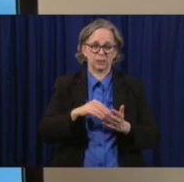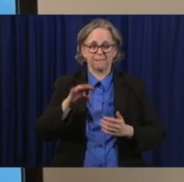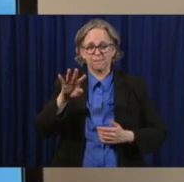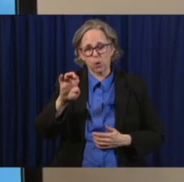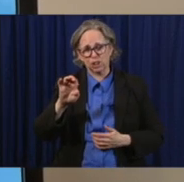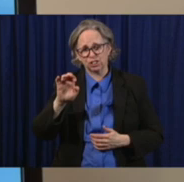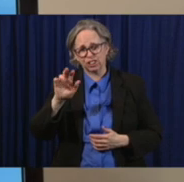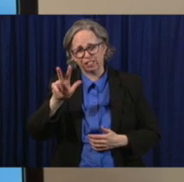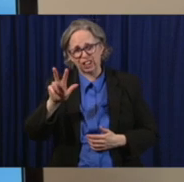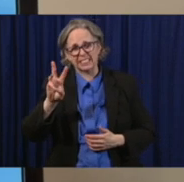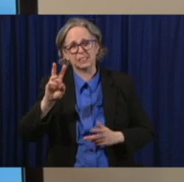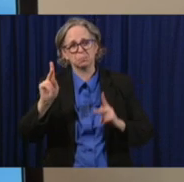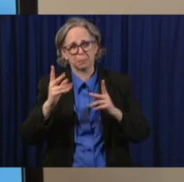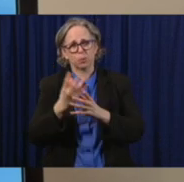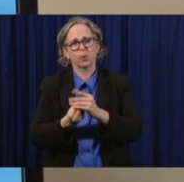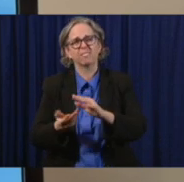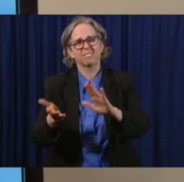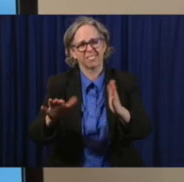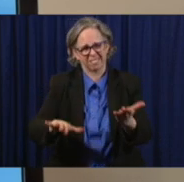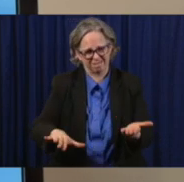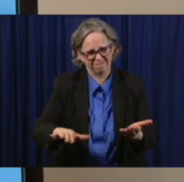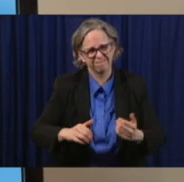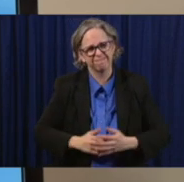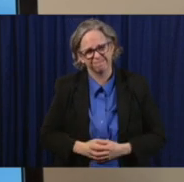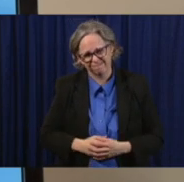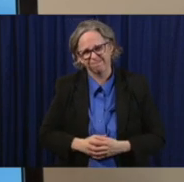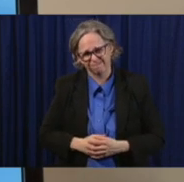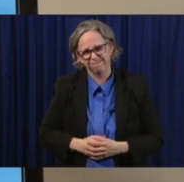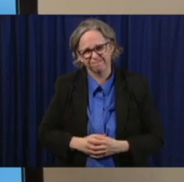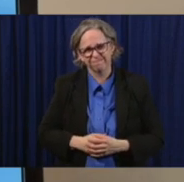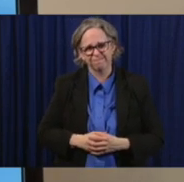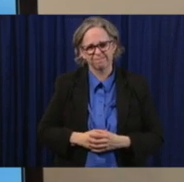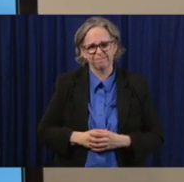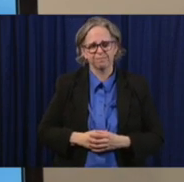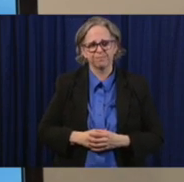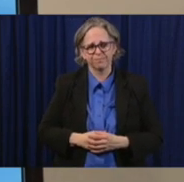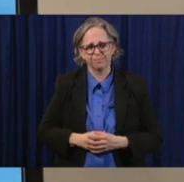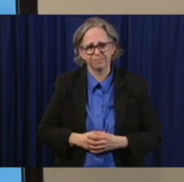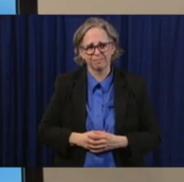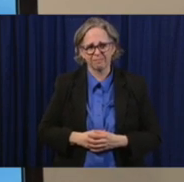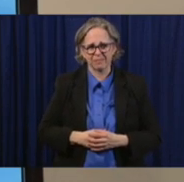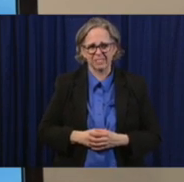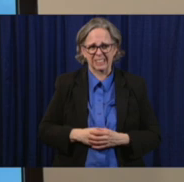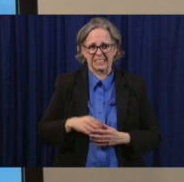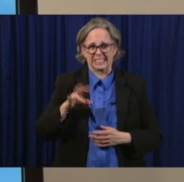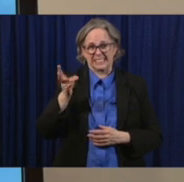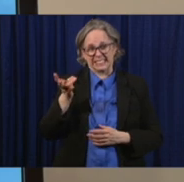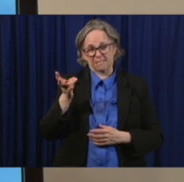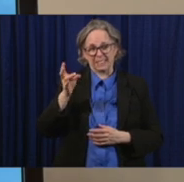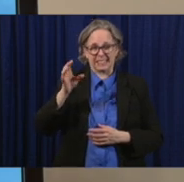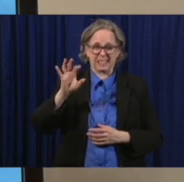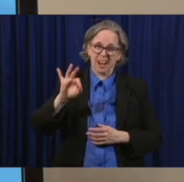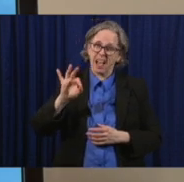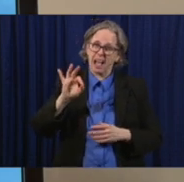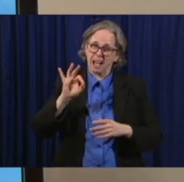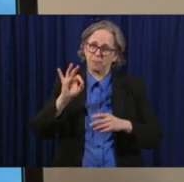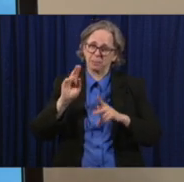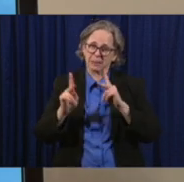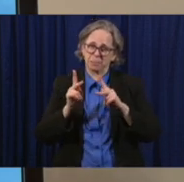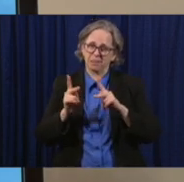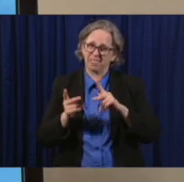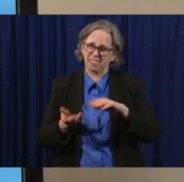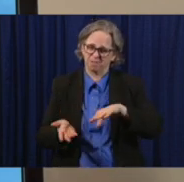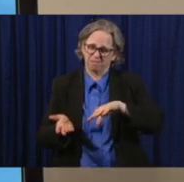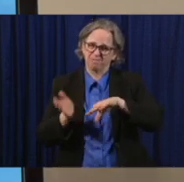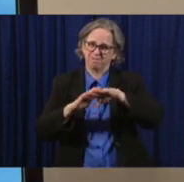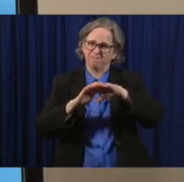1,436 Ohioans who've been lost to COVID-19. That was 79 deaths reported since